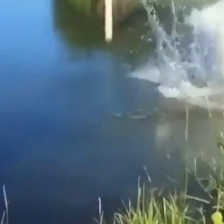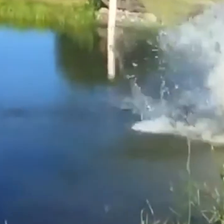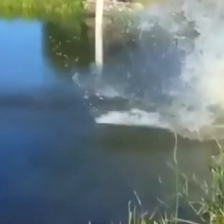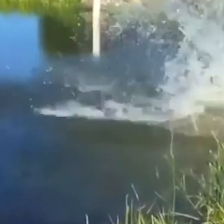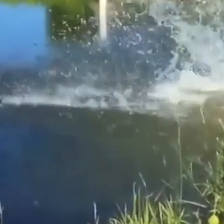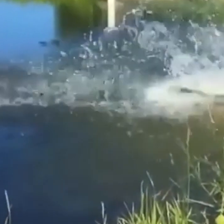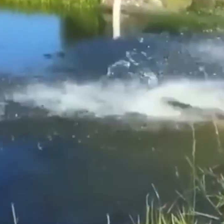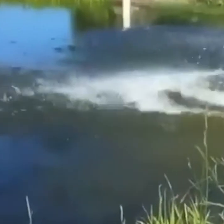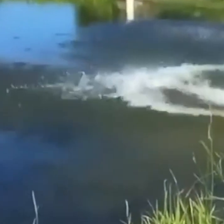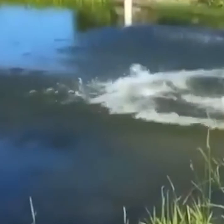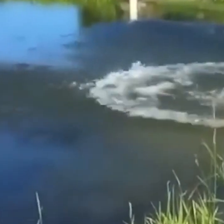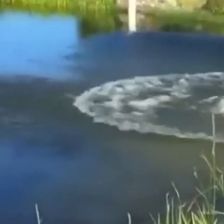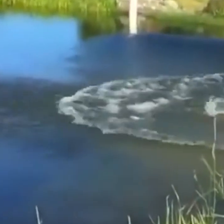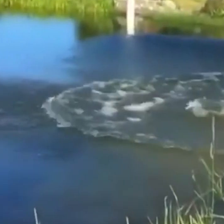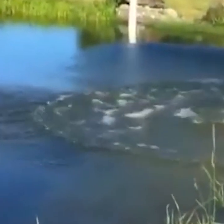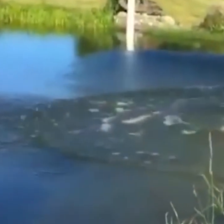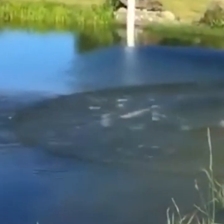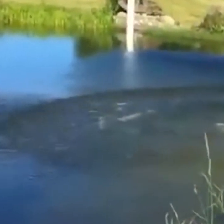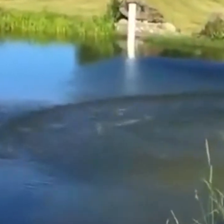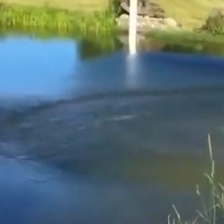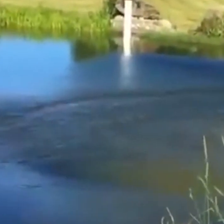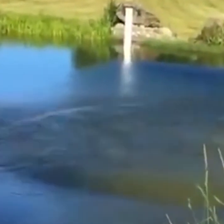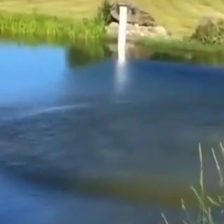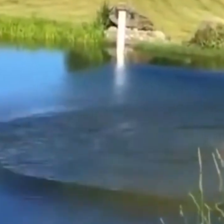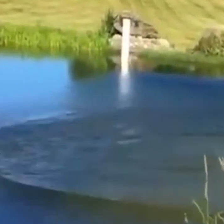Oh! Oh! Oh! Oh! Oh! you.